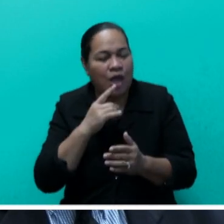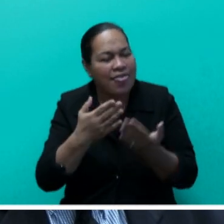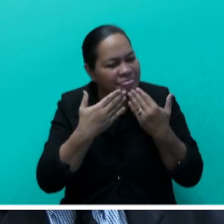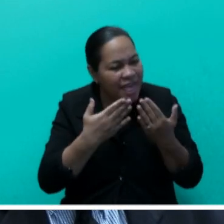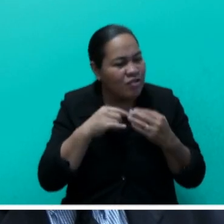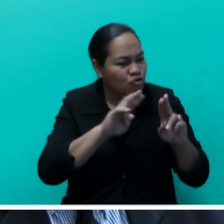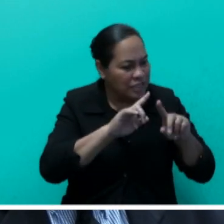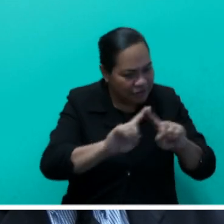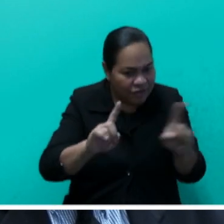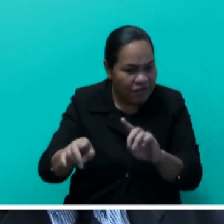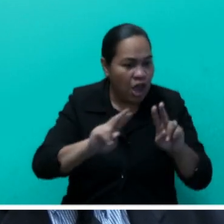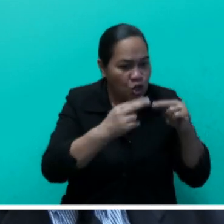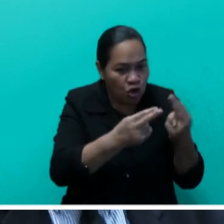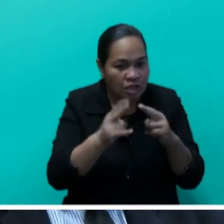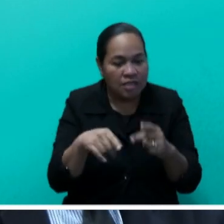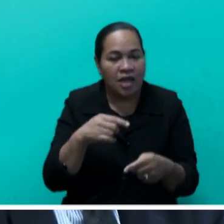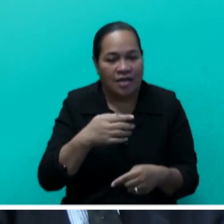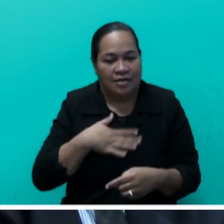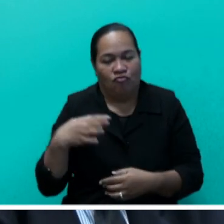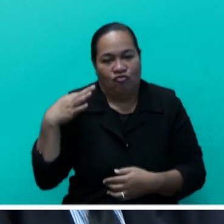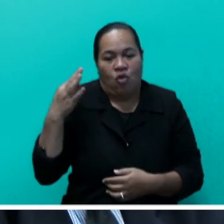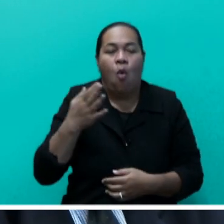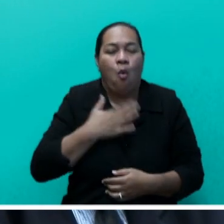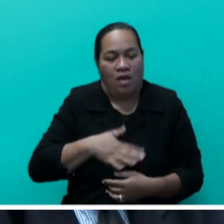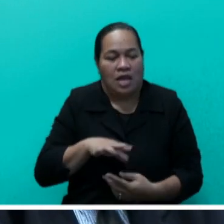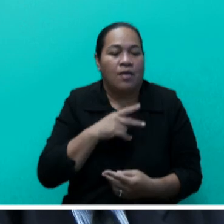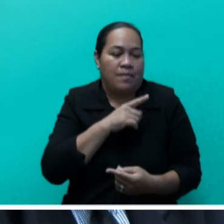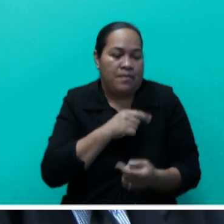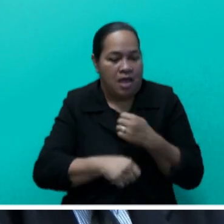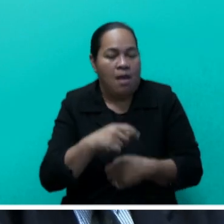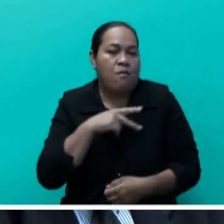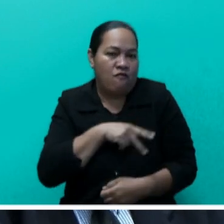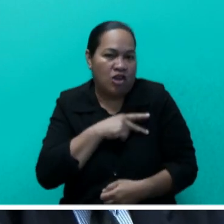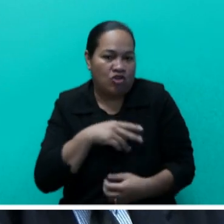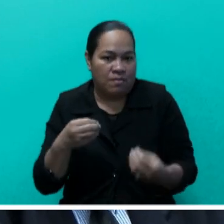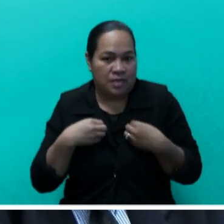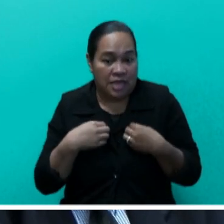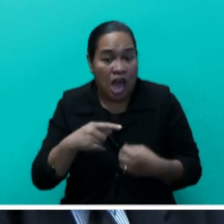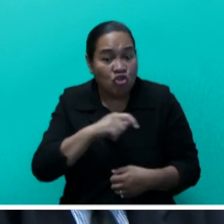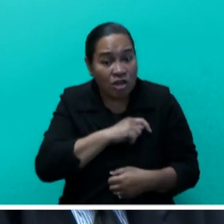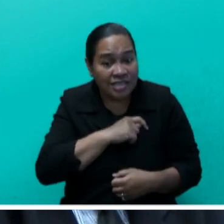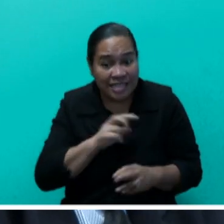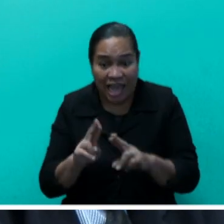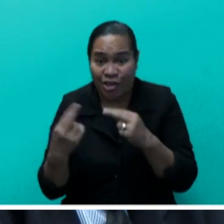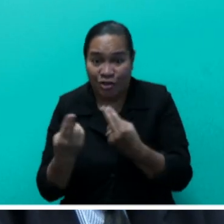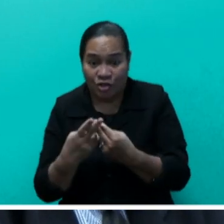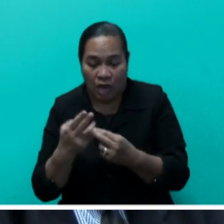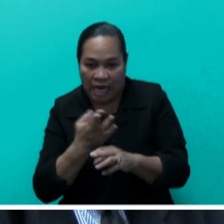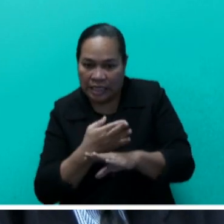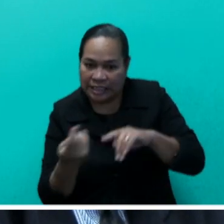themselves, electing to be a professional business. Trustees and unions, by